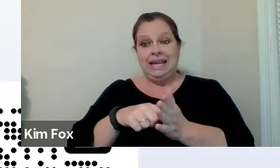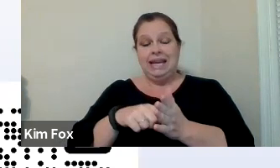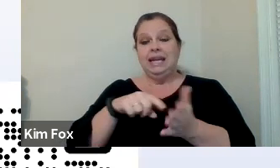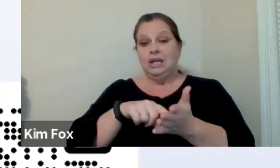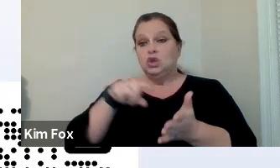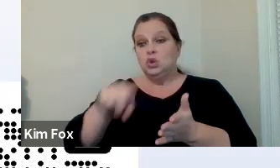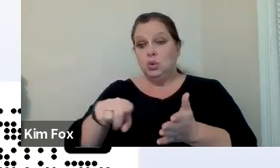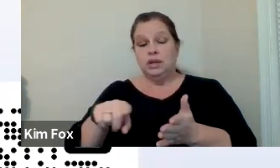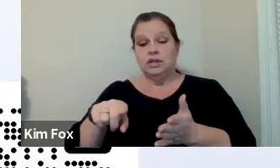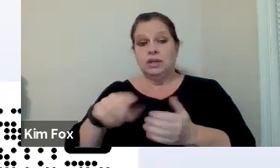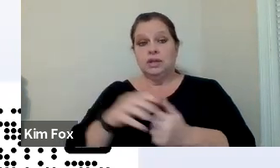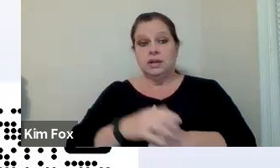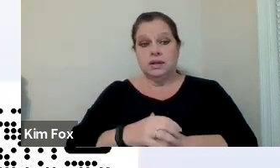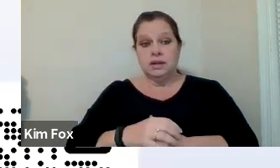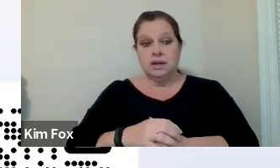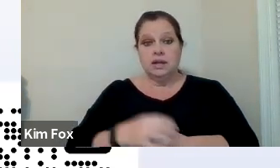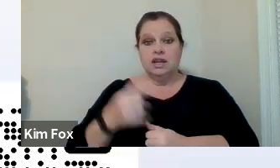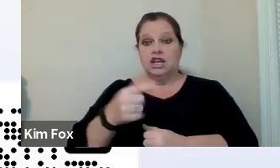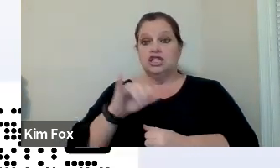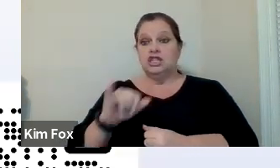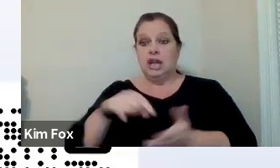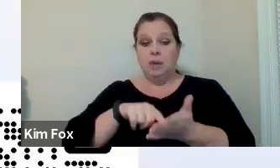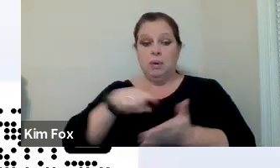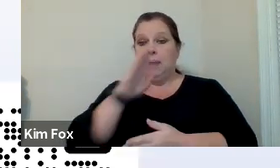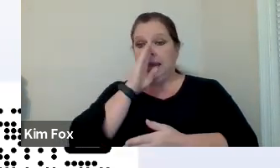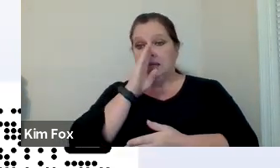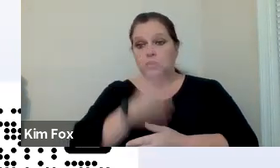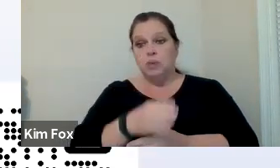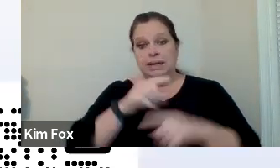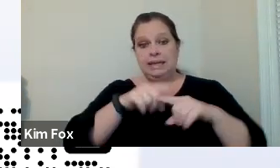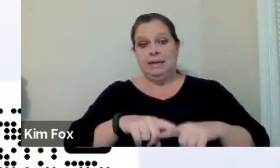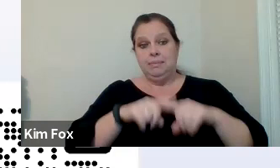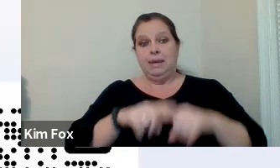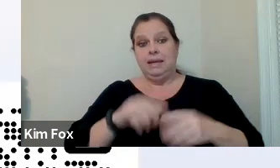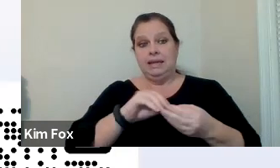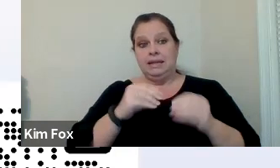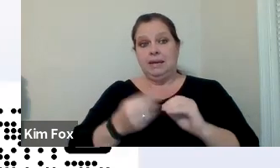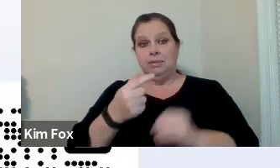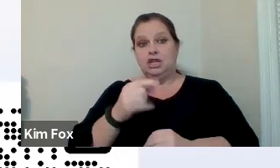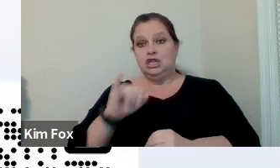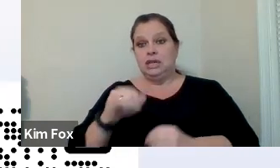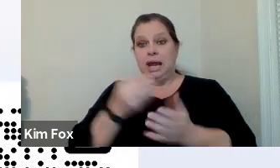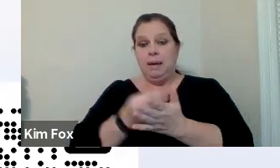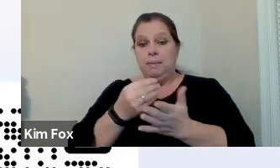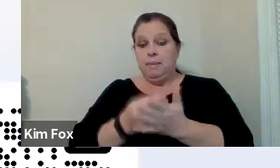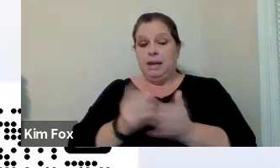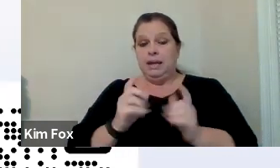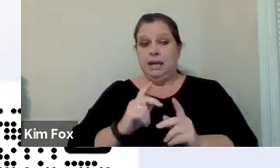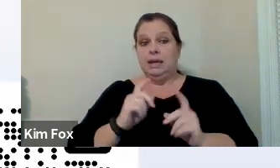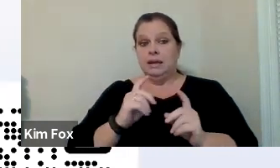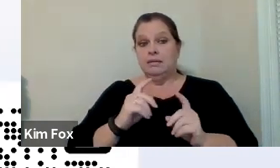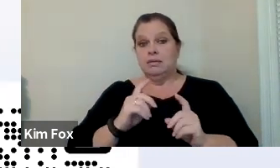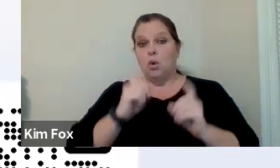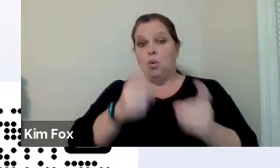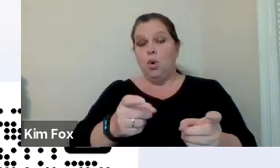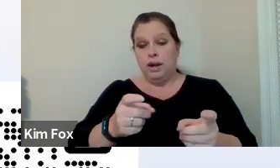Bill will pay the in-state tuition directly to the school based on the number of GI Bill months awarded to the student and the